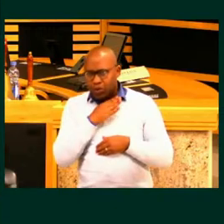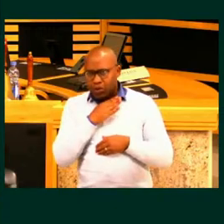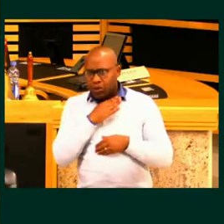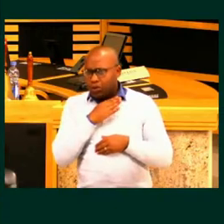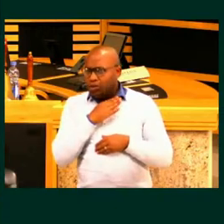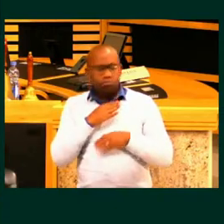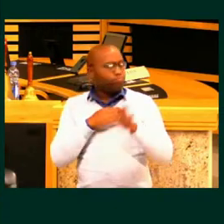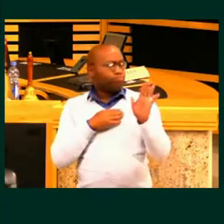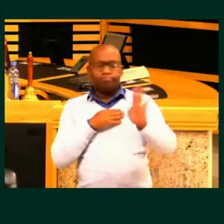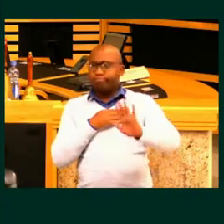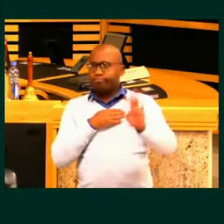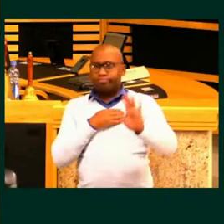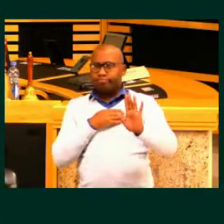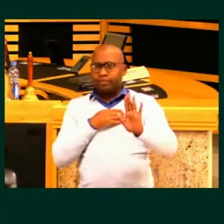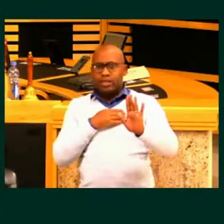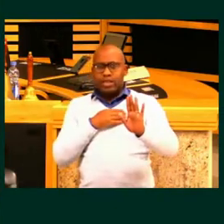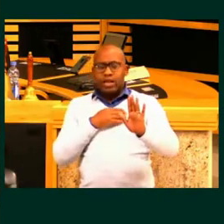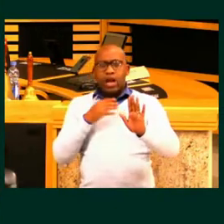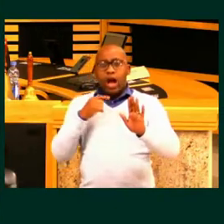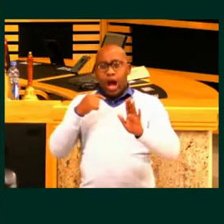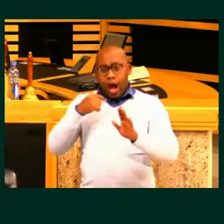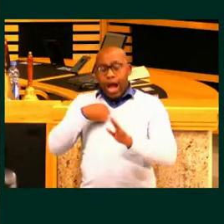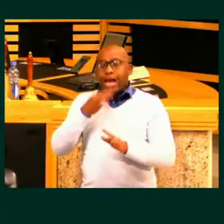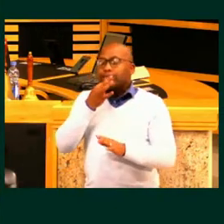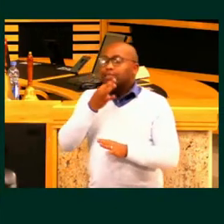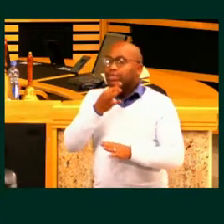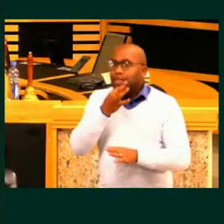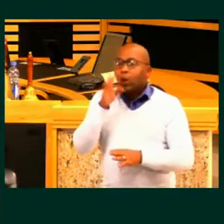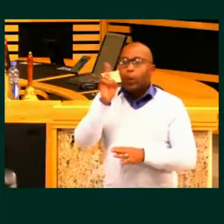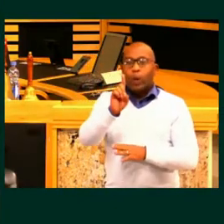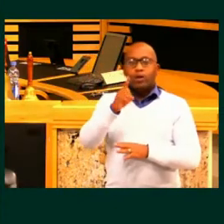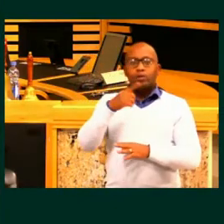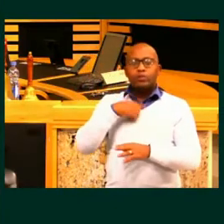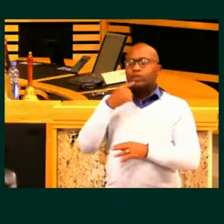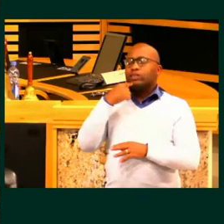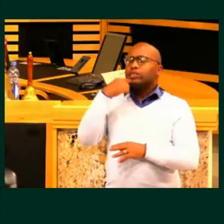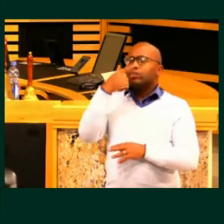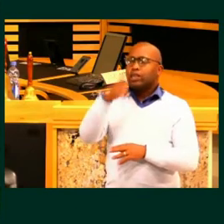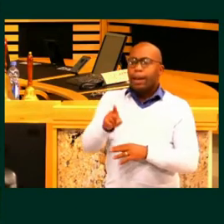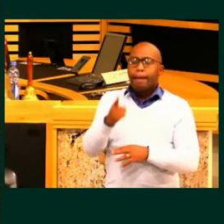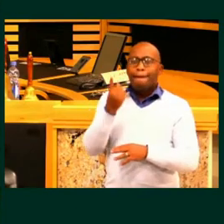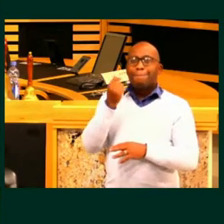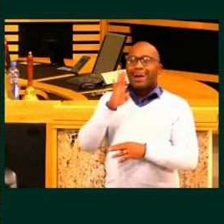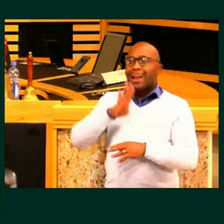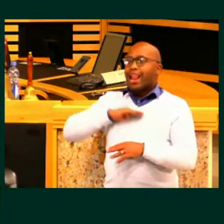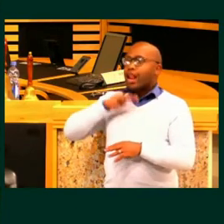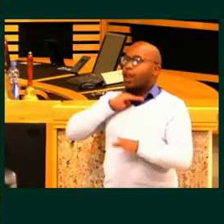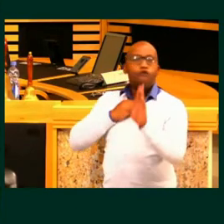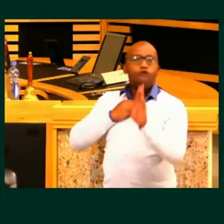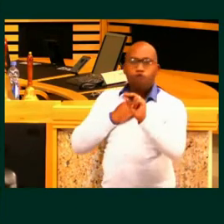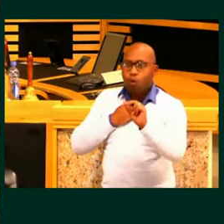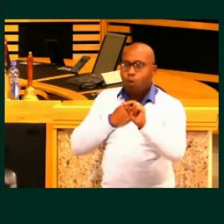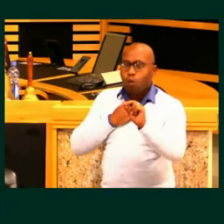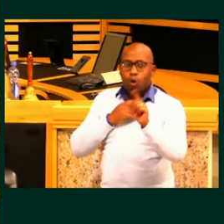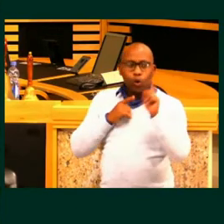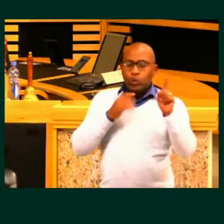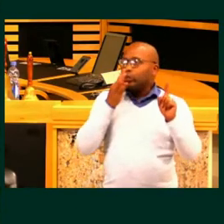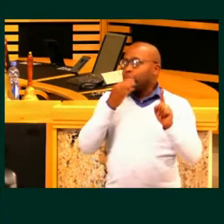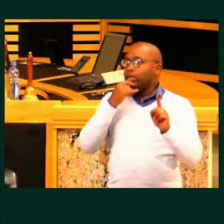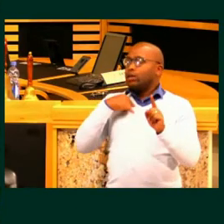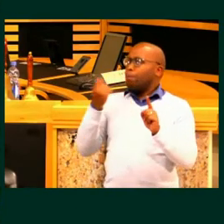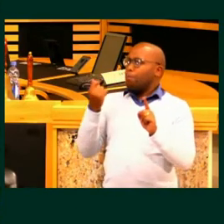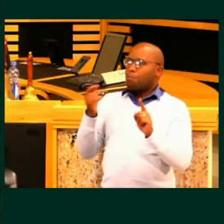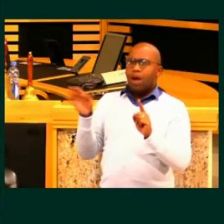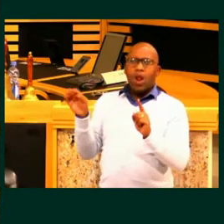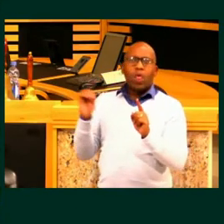something else to say there's no enough money which is what is the reality because there can be there can be no enough money